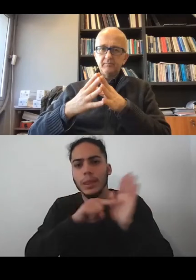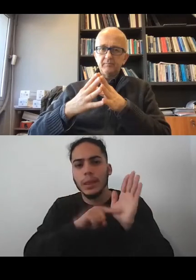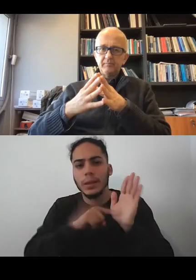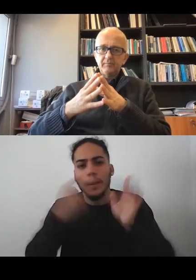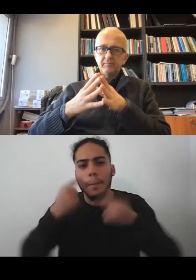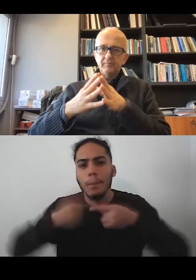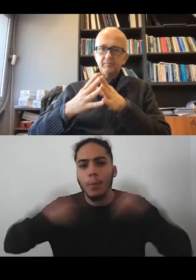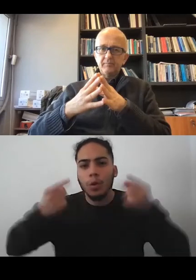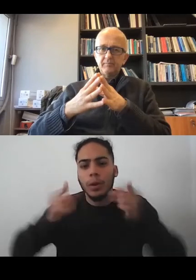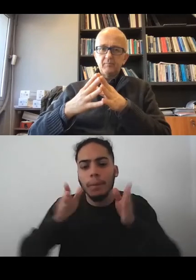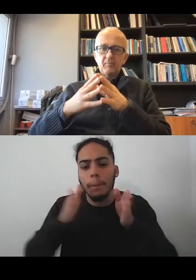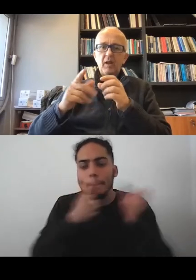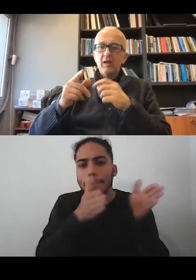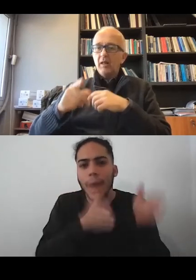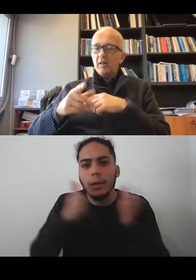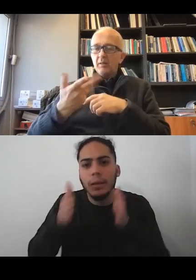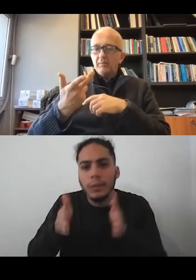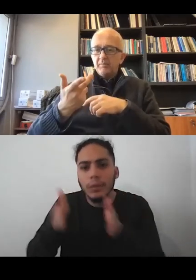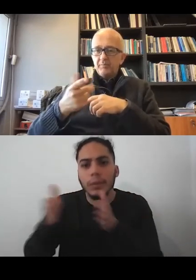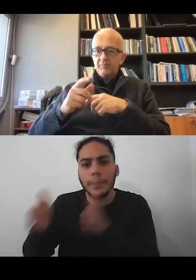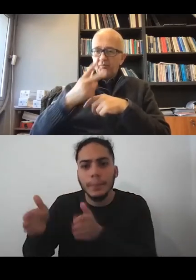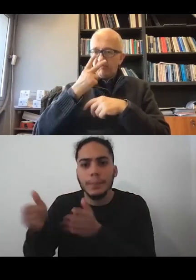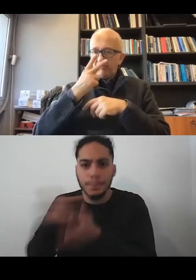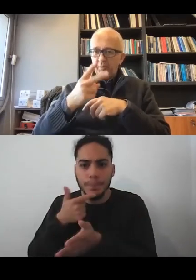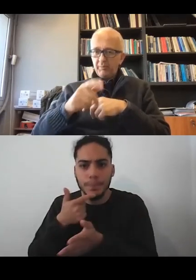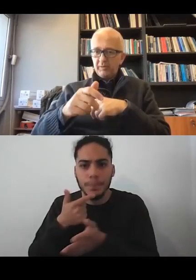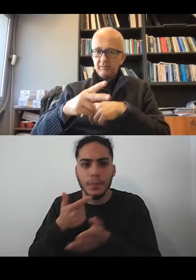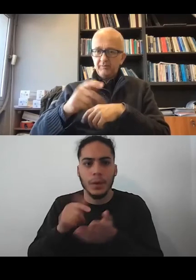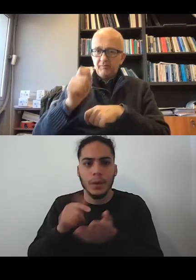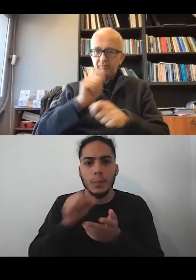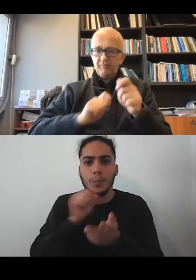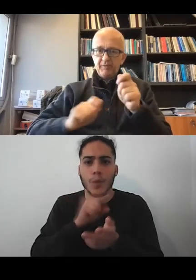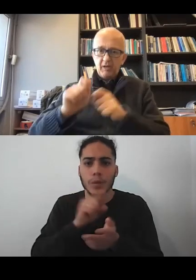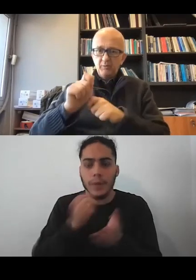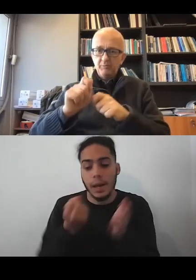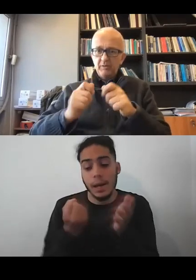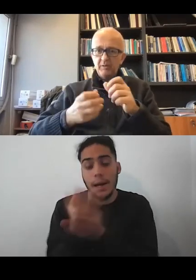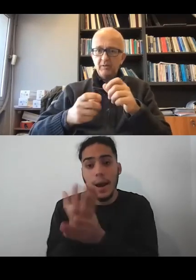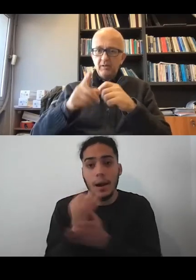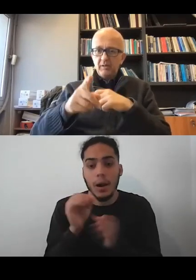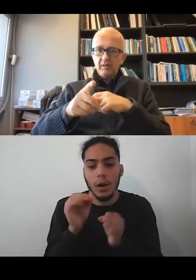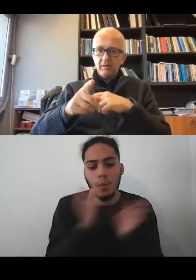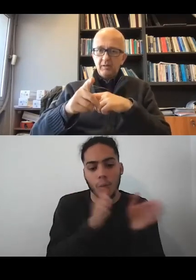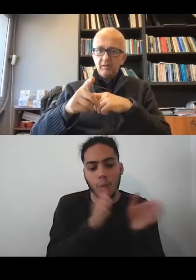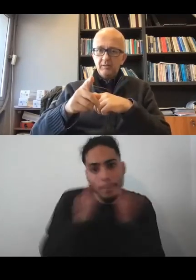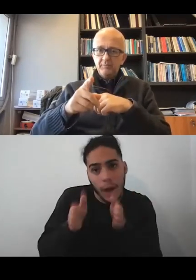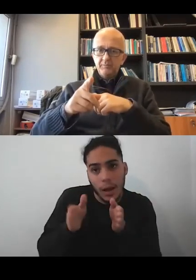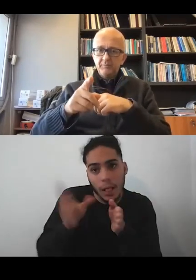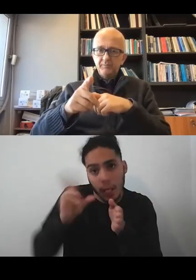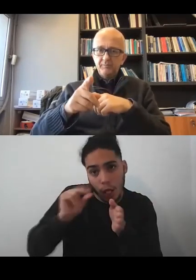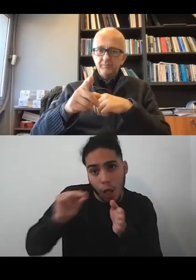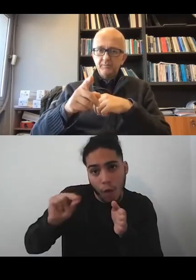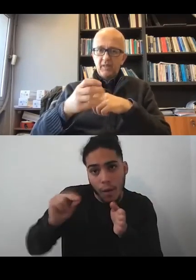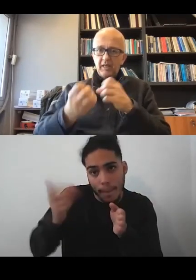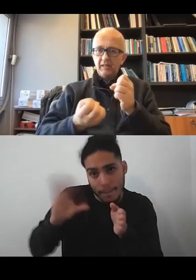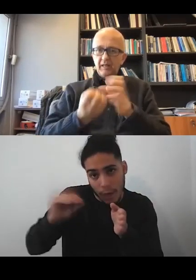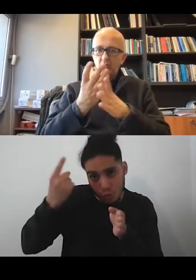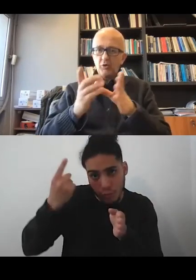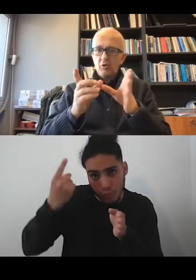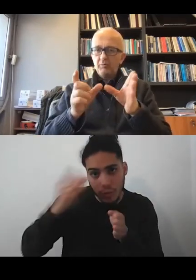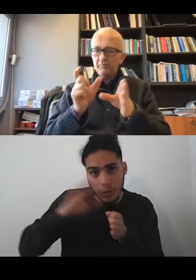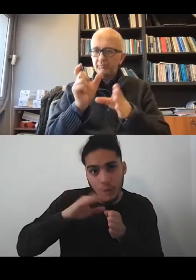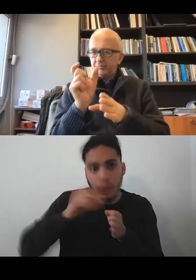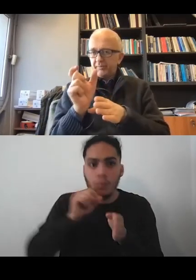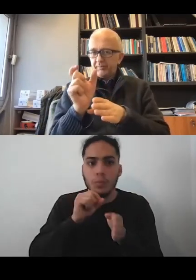each gesture. And we can create a new frame and move the hand to its